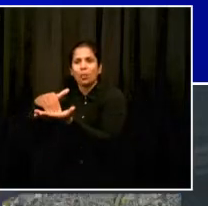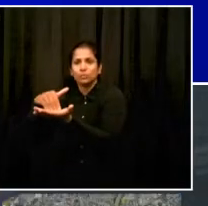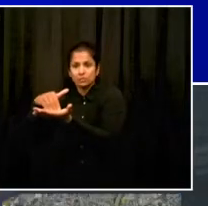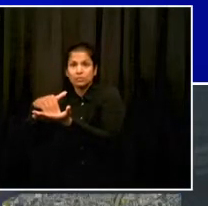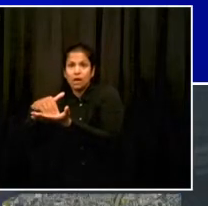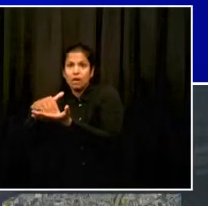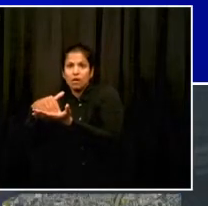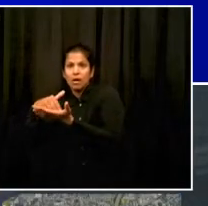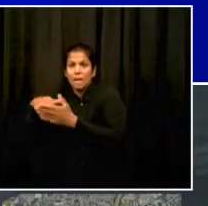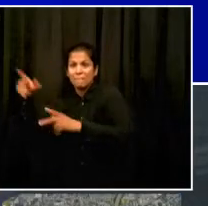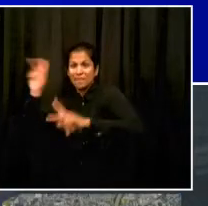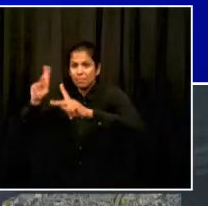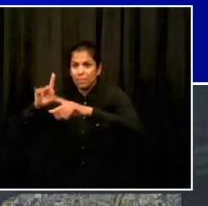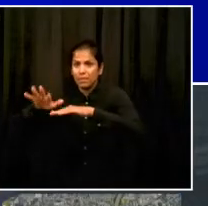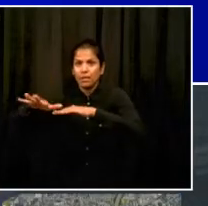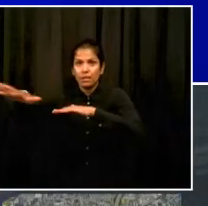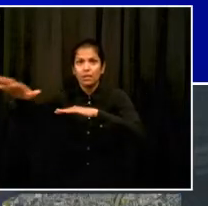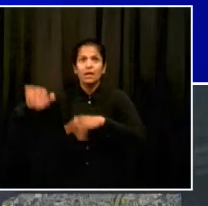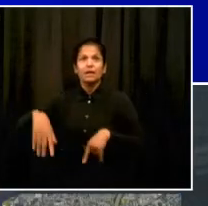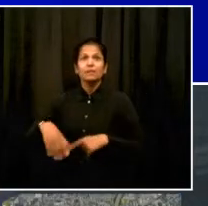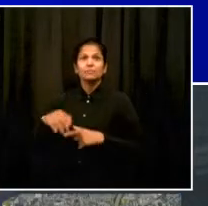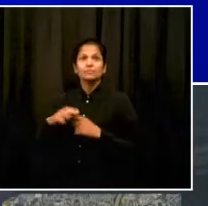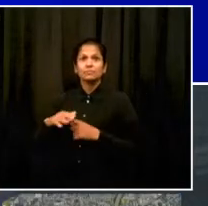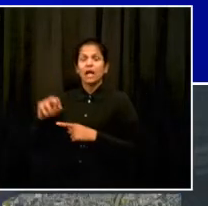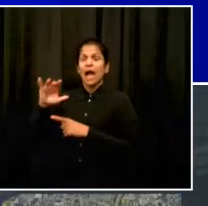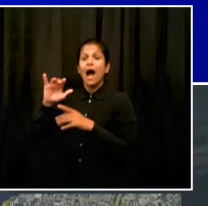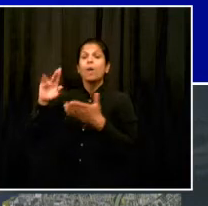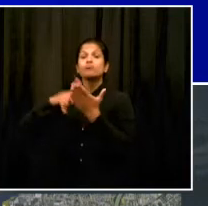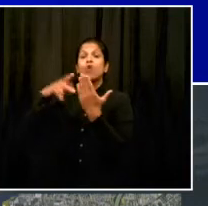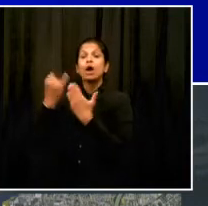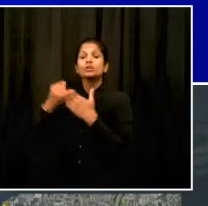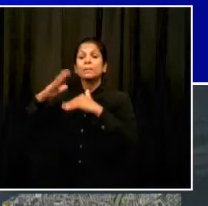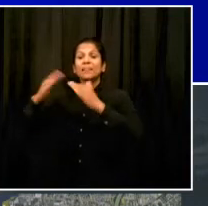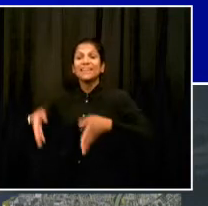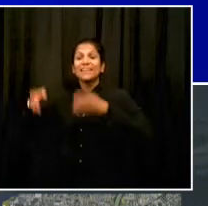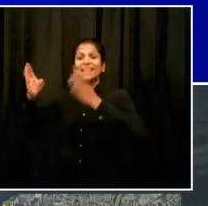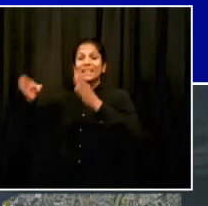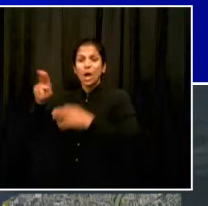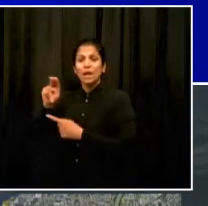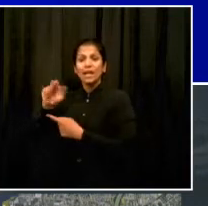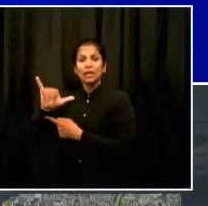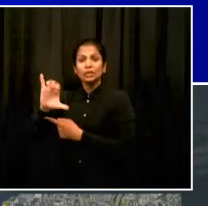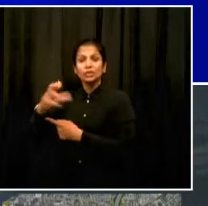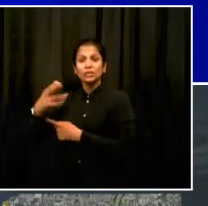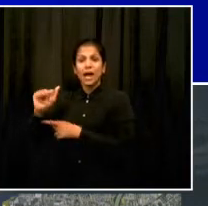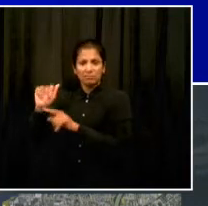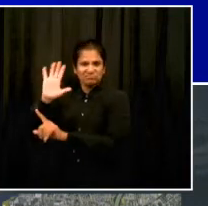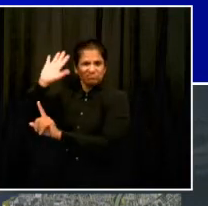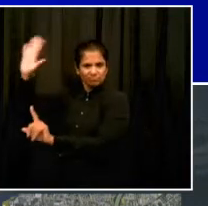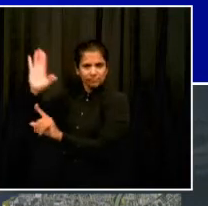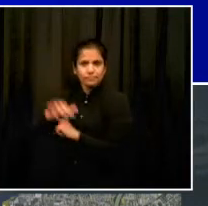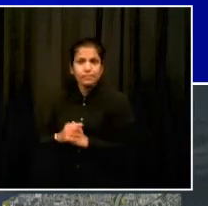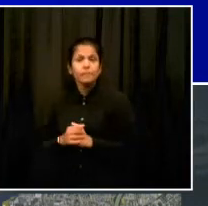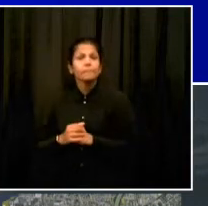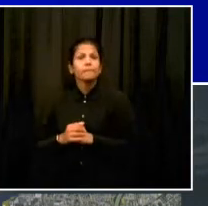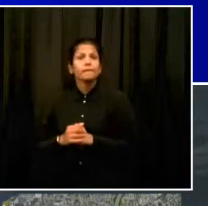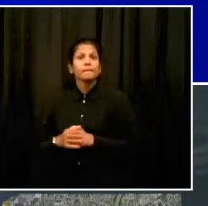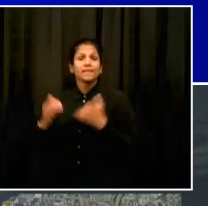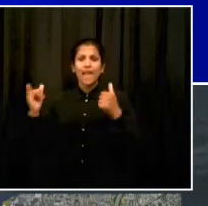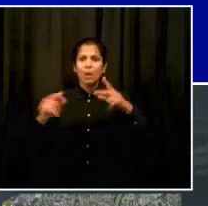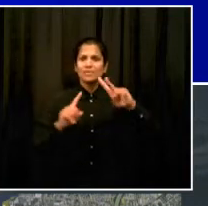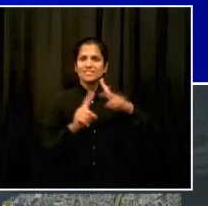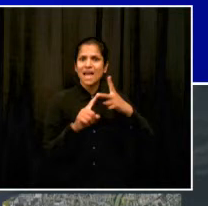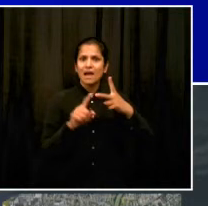an Atlantic shorefront project which we're constructing in partnership with the U.S. Army Corps of Engineers. This will span roughly 6 miles from